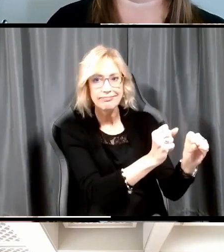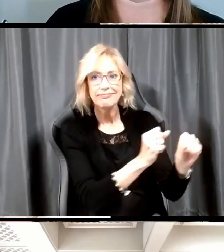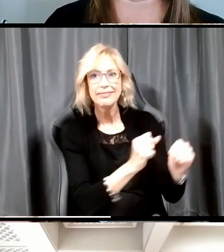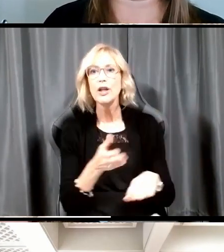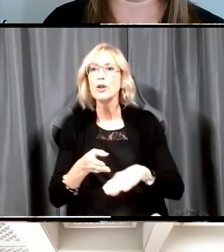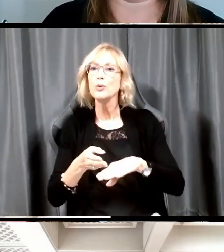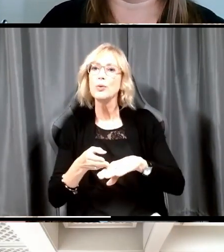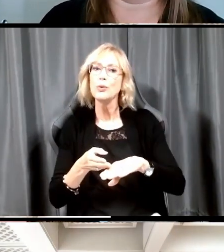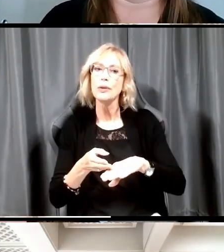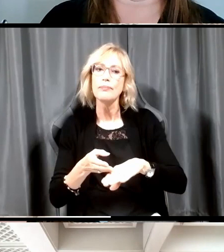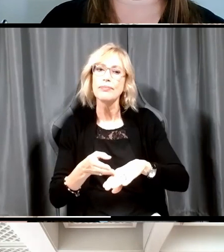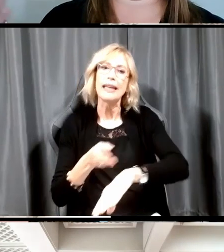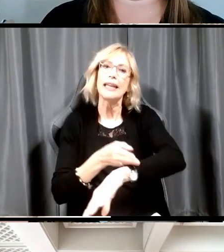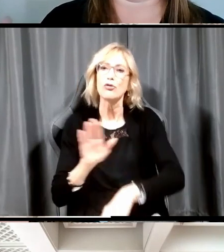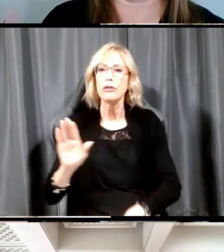visual